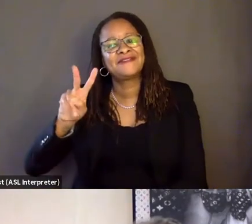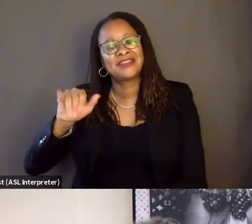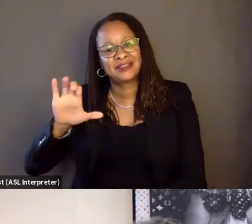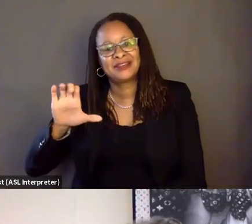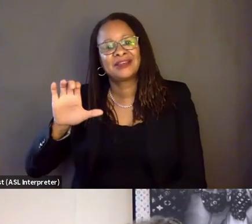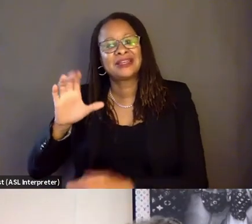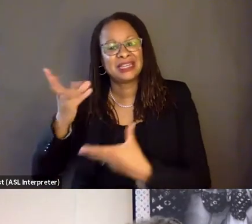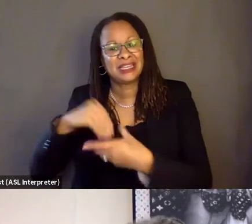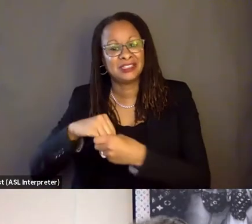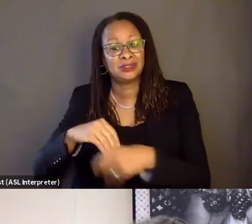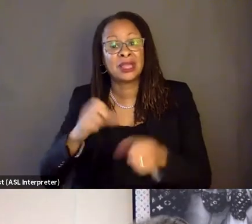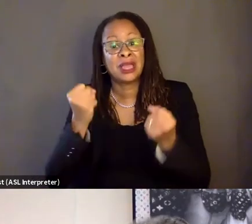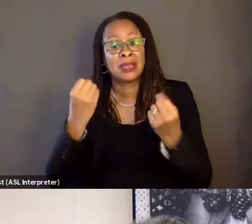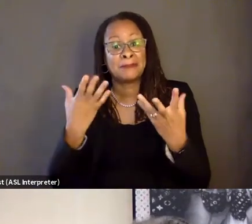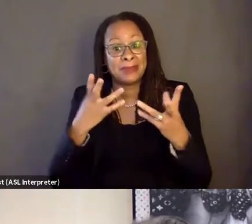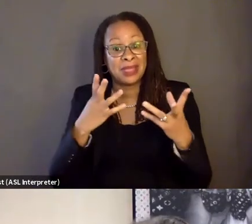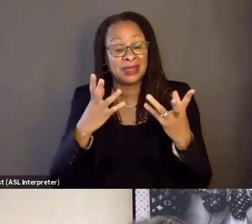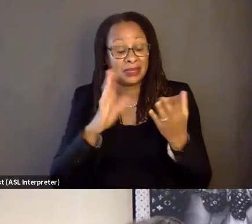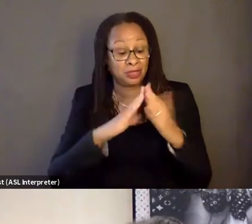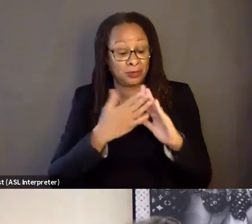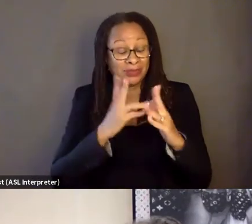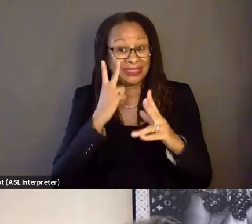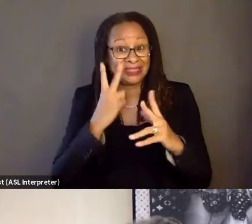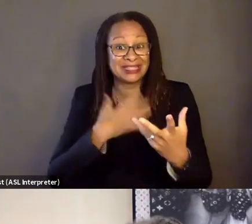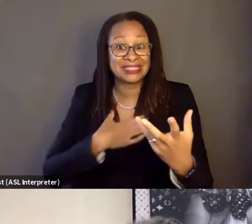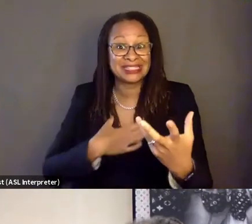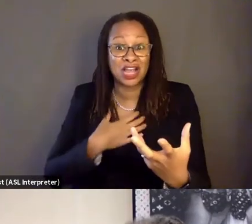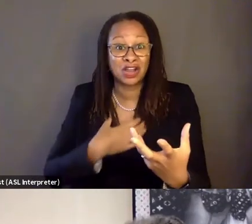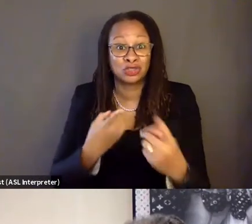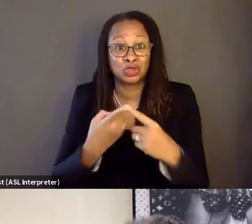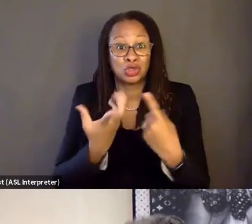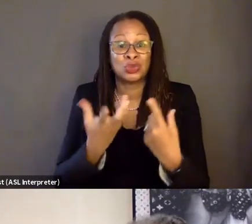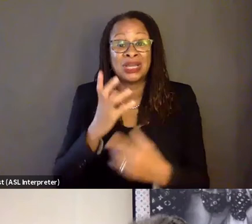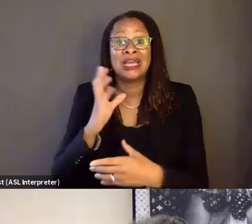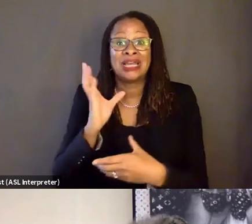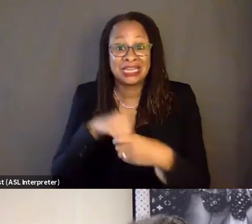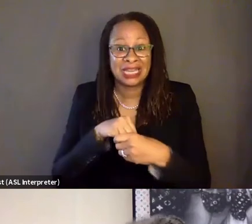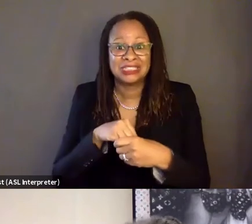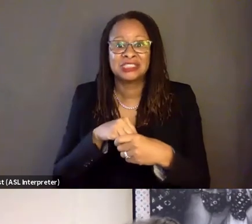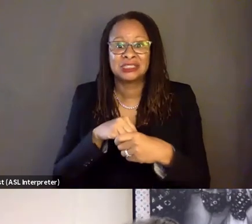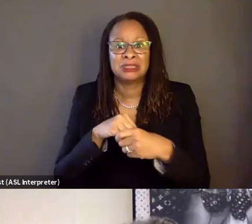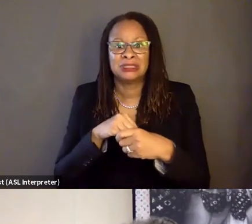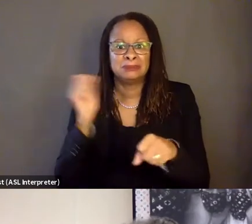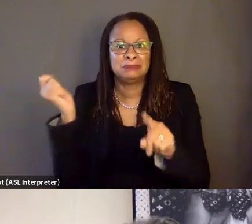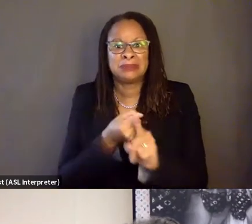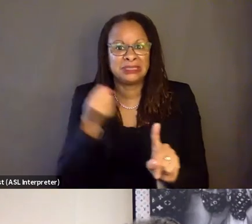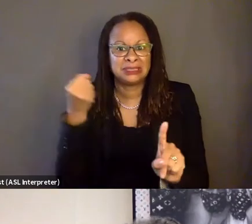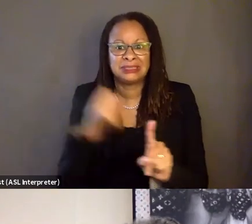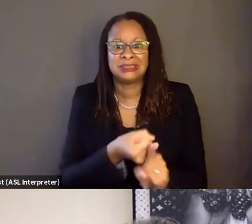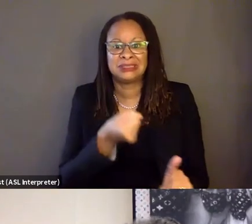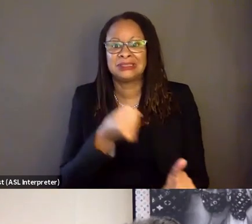how the desire to engage has been beaten down, literally. And